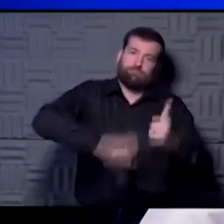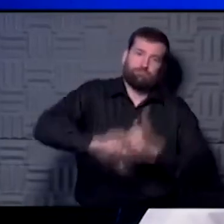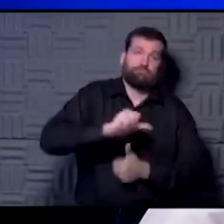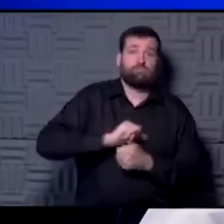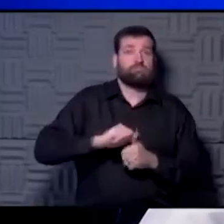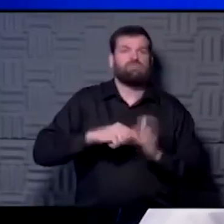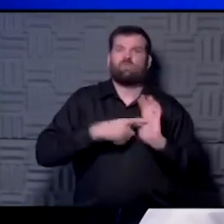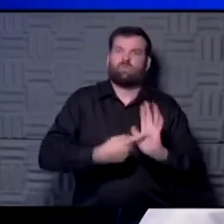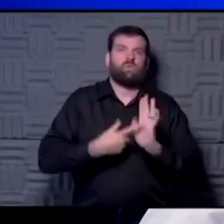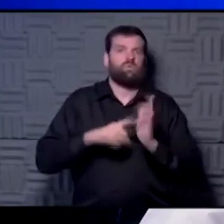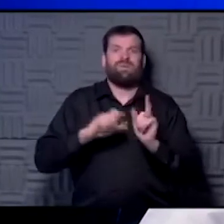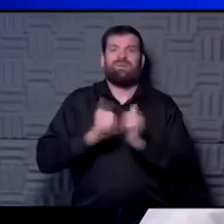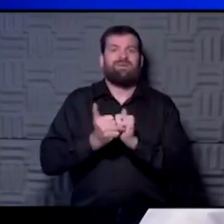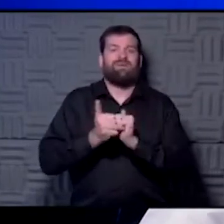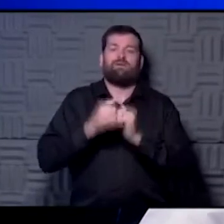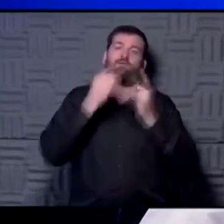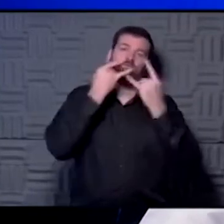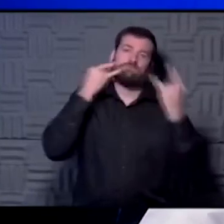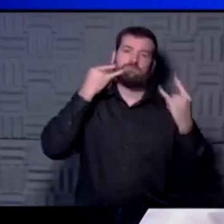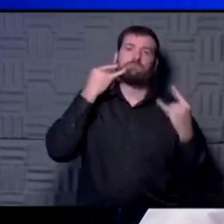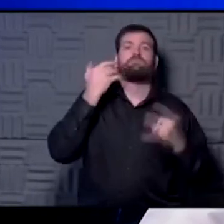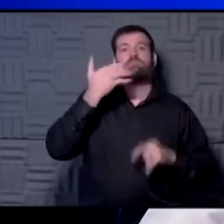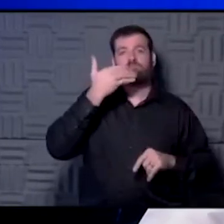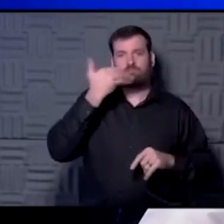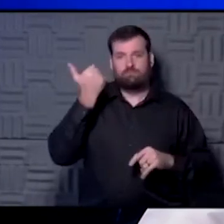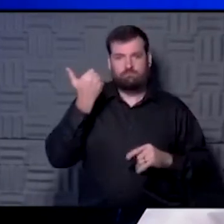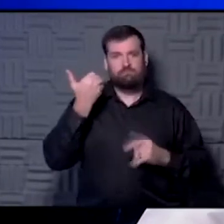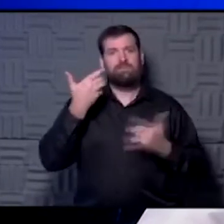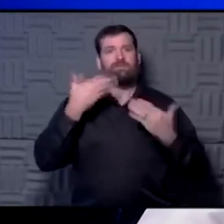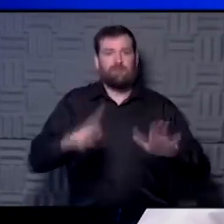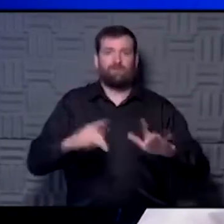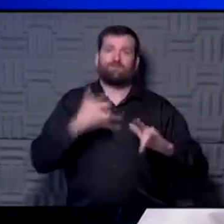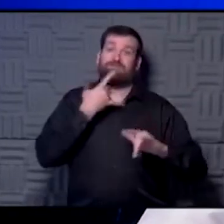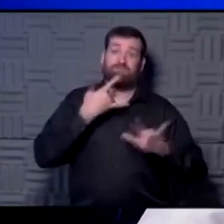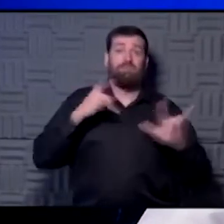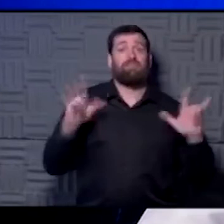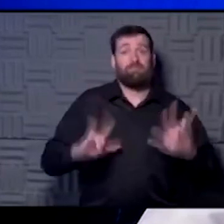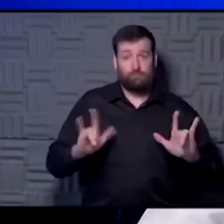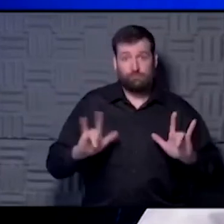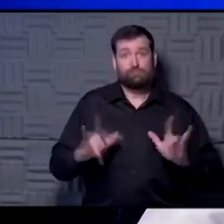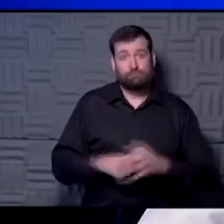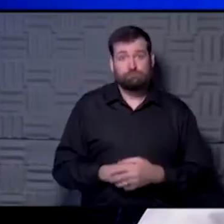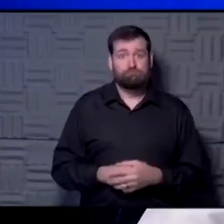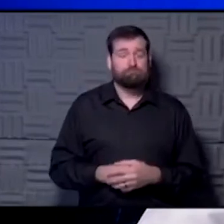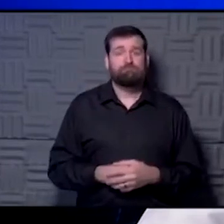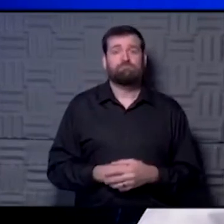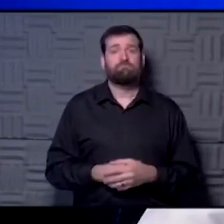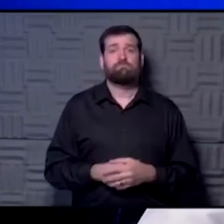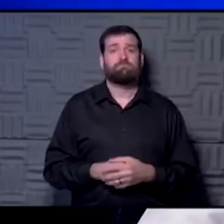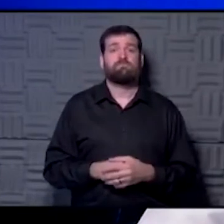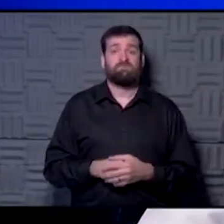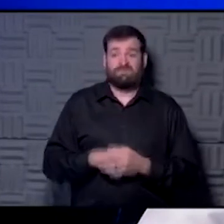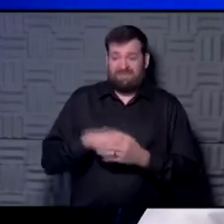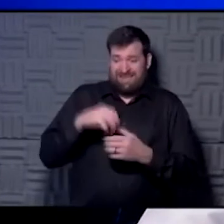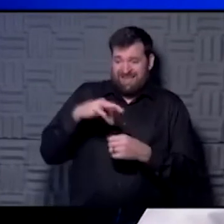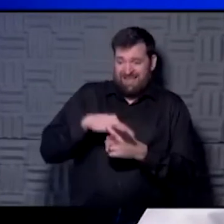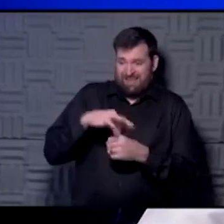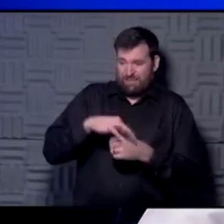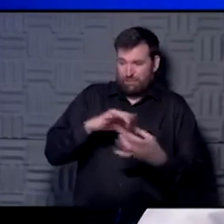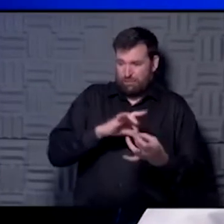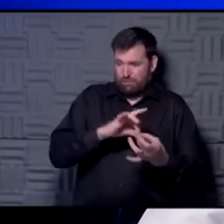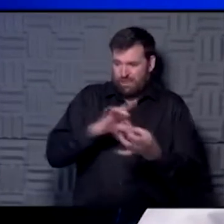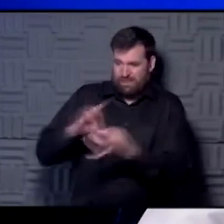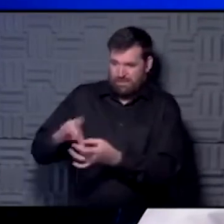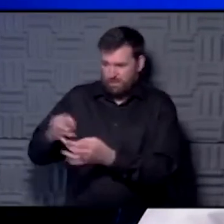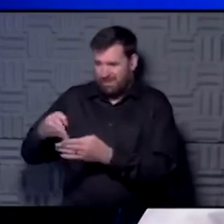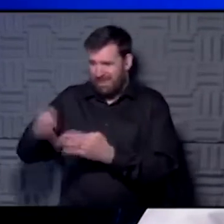there's no better way to show that than to wear a mask, because that's the best way to say I love you. There is no way that the election is related to the